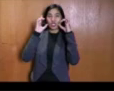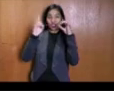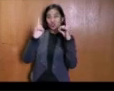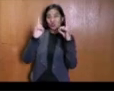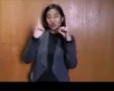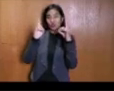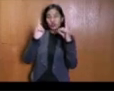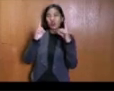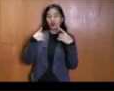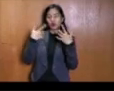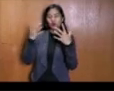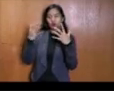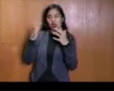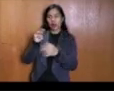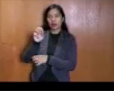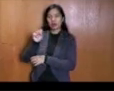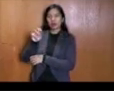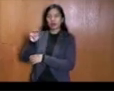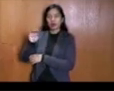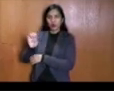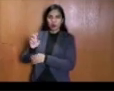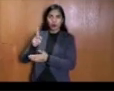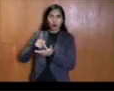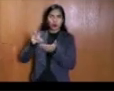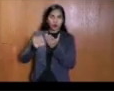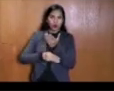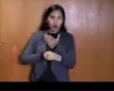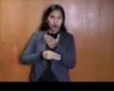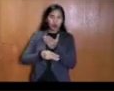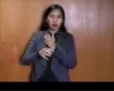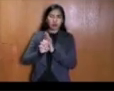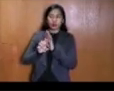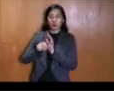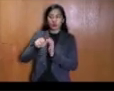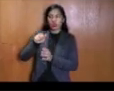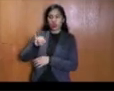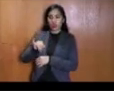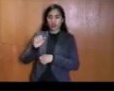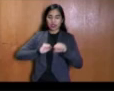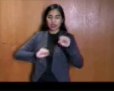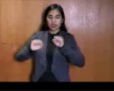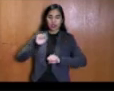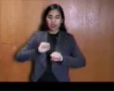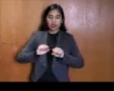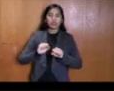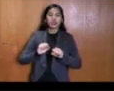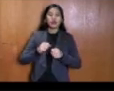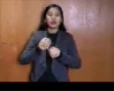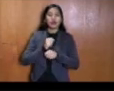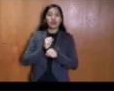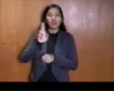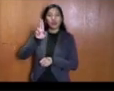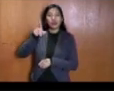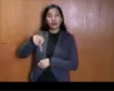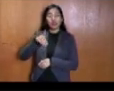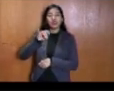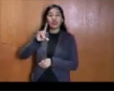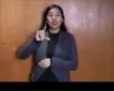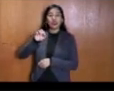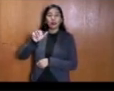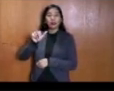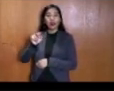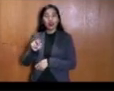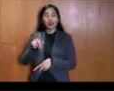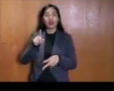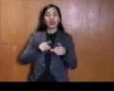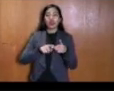the MS and PhD programs, for example, in AI and data science initiated by the UP Diliman and AIM. These